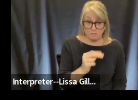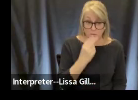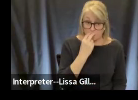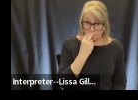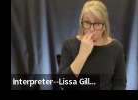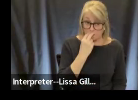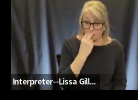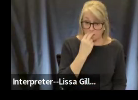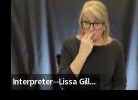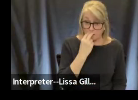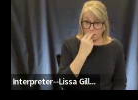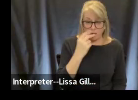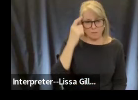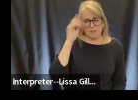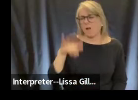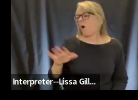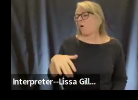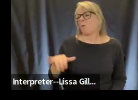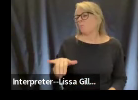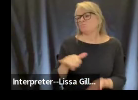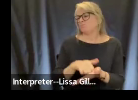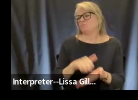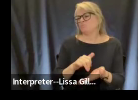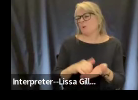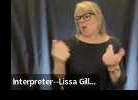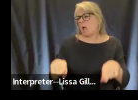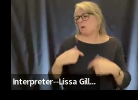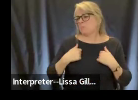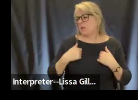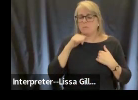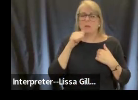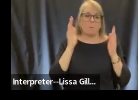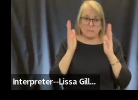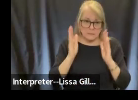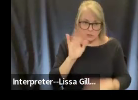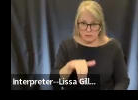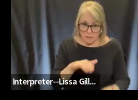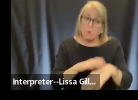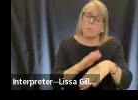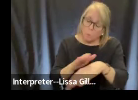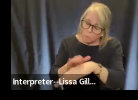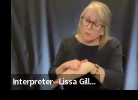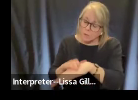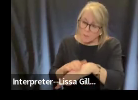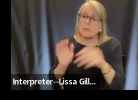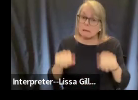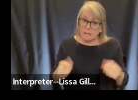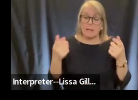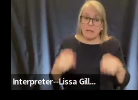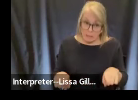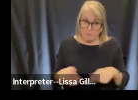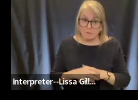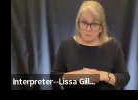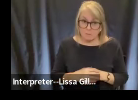do not believe that it can happen to them. And so they don't pay attention to these kinds of warnings. And it can happen, and it does